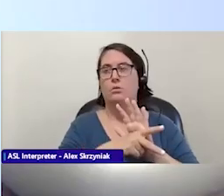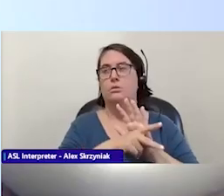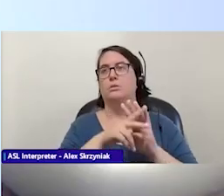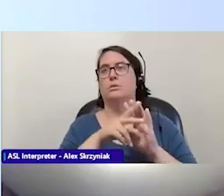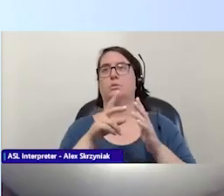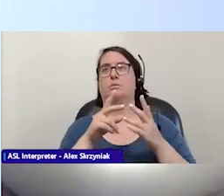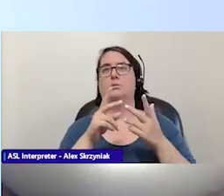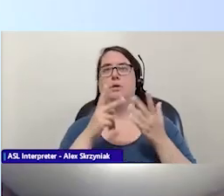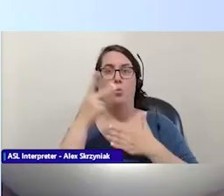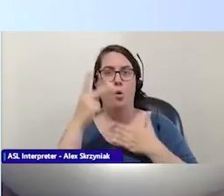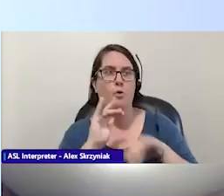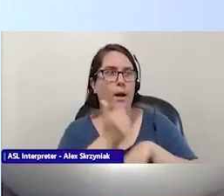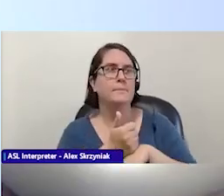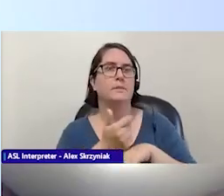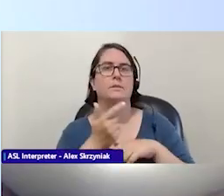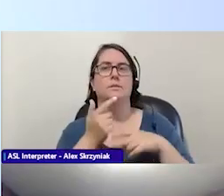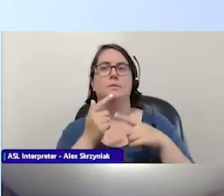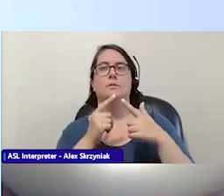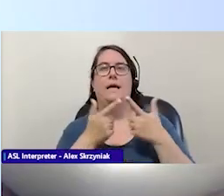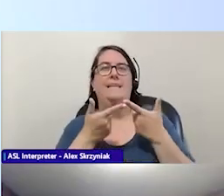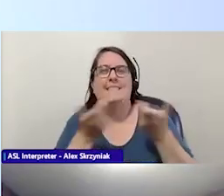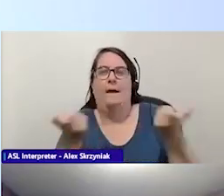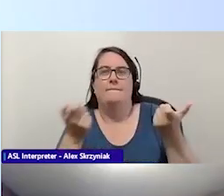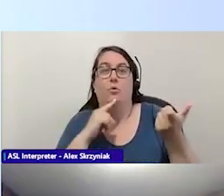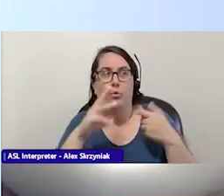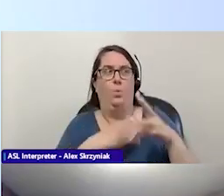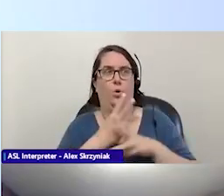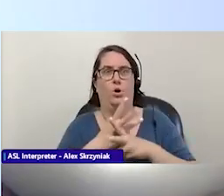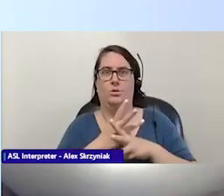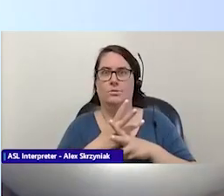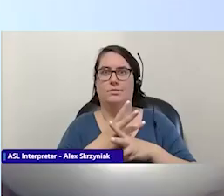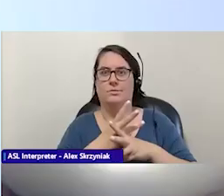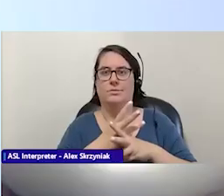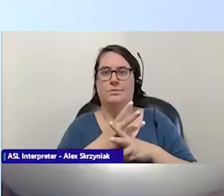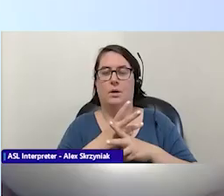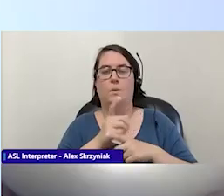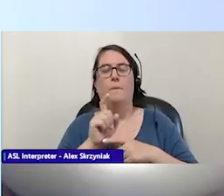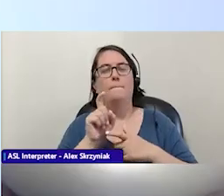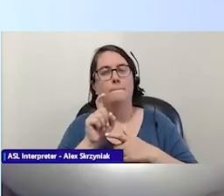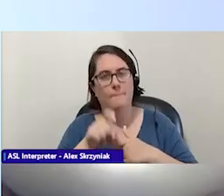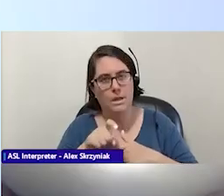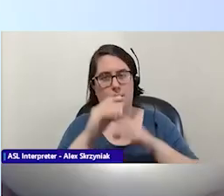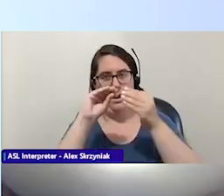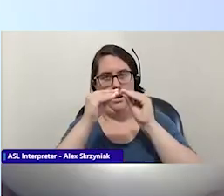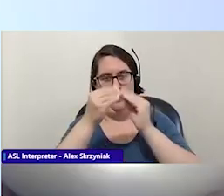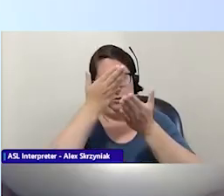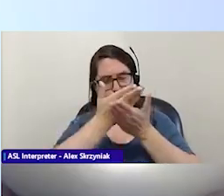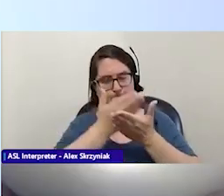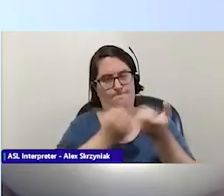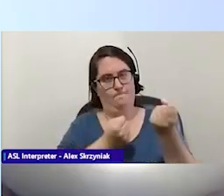programs and stuff in the real world, you really, really need to have some numbers to support